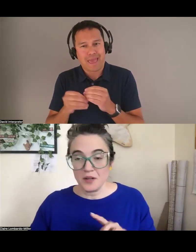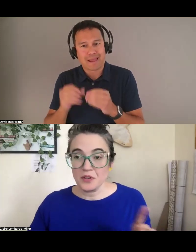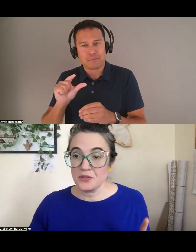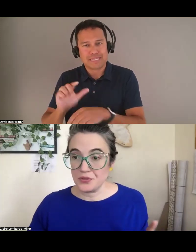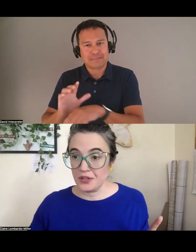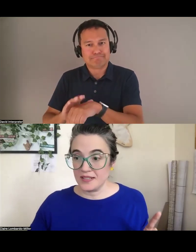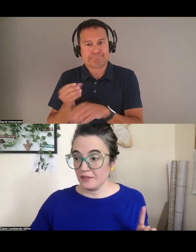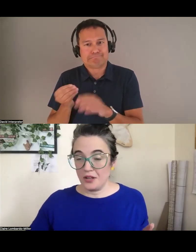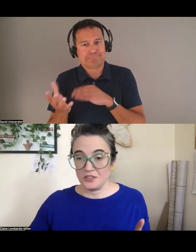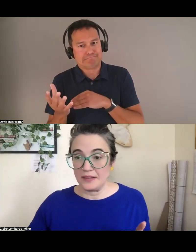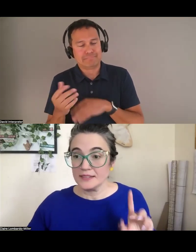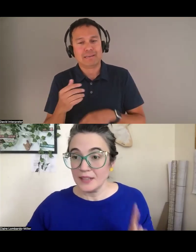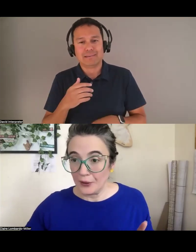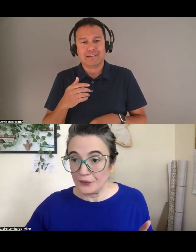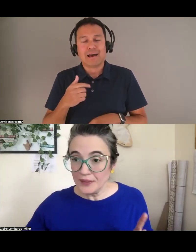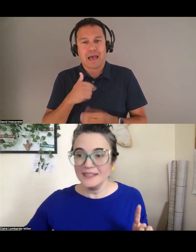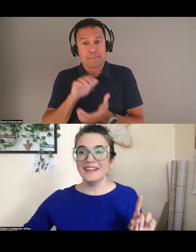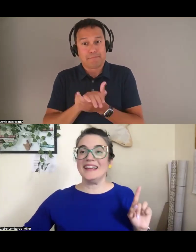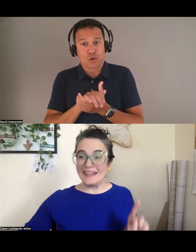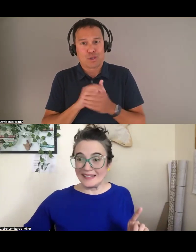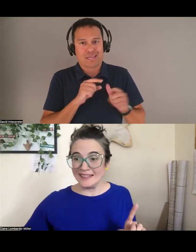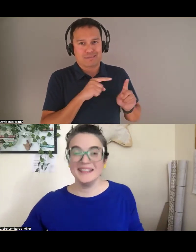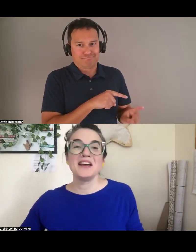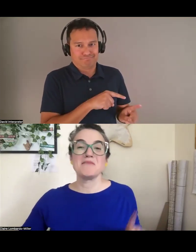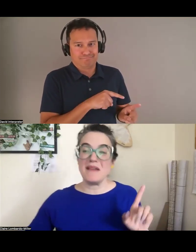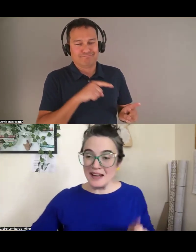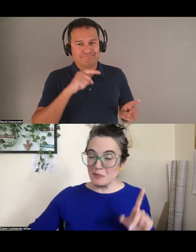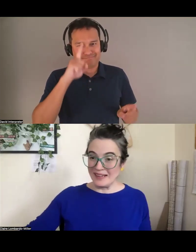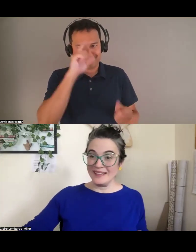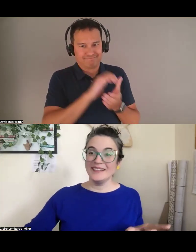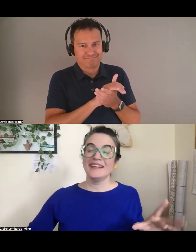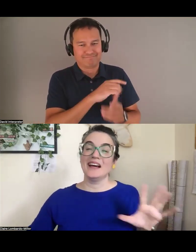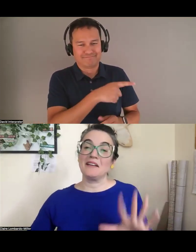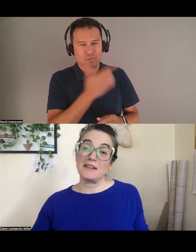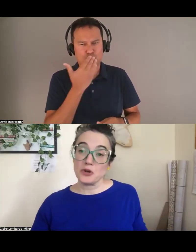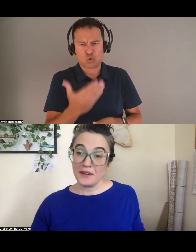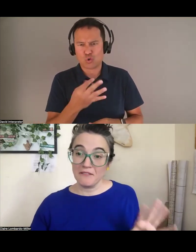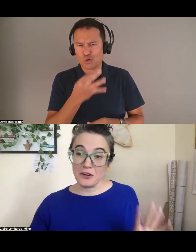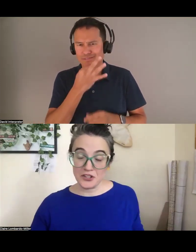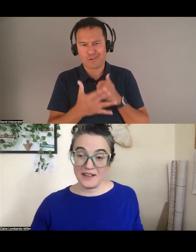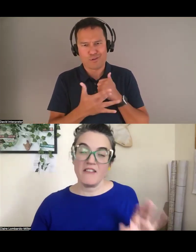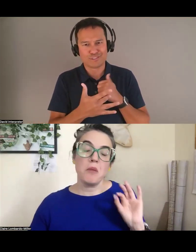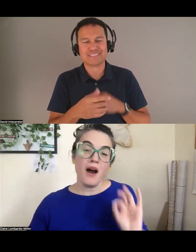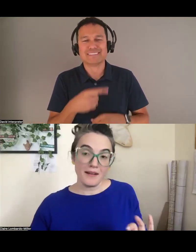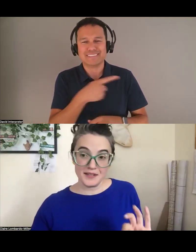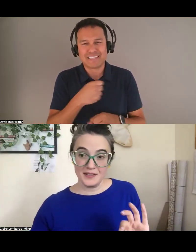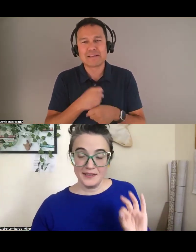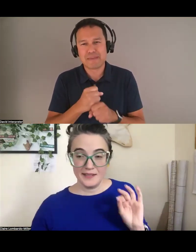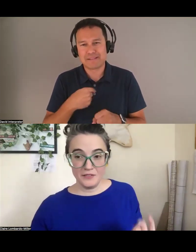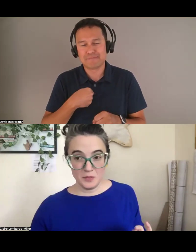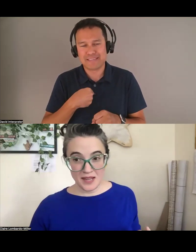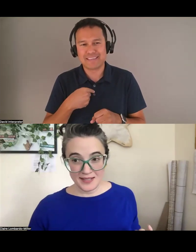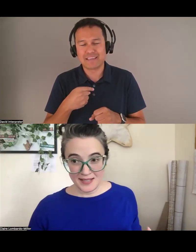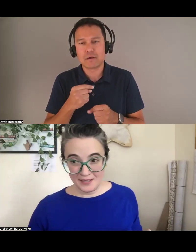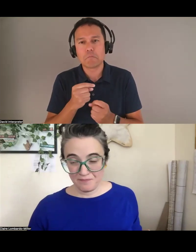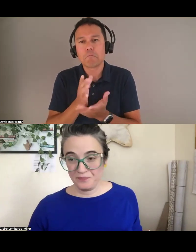married a person who's good at technology. So he made me an electronic version of part of